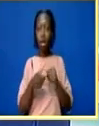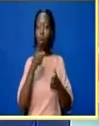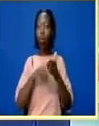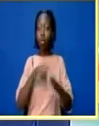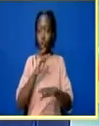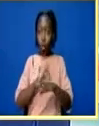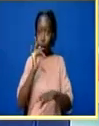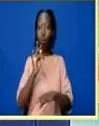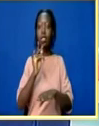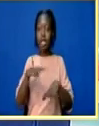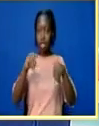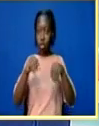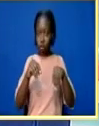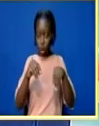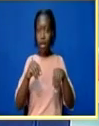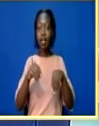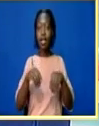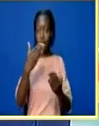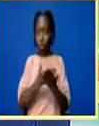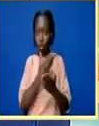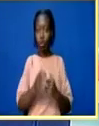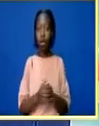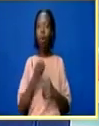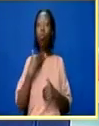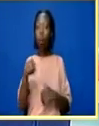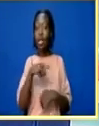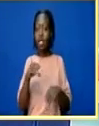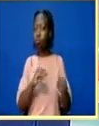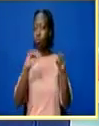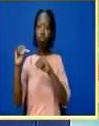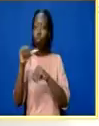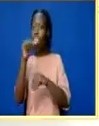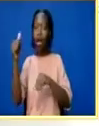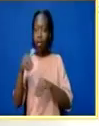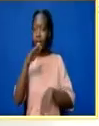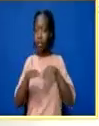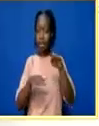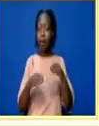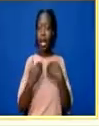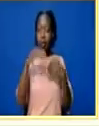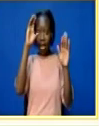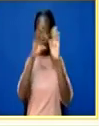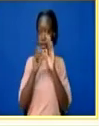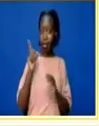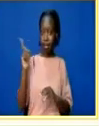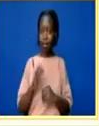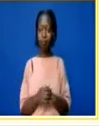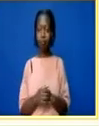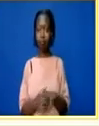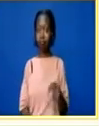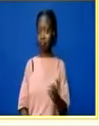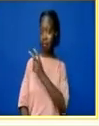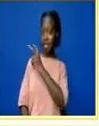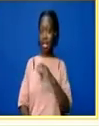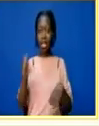Mm. We go to the next one. Mm-hmm. Now, I want us to learn something else. Okay. There is a picture in front of us. Mm-hmm. I want you to look at it.